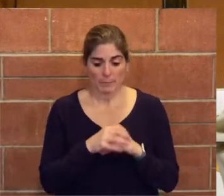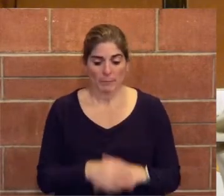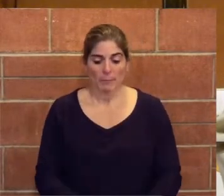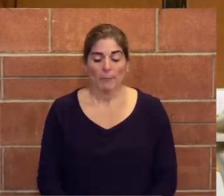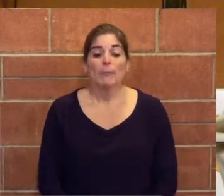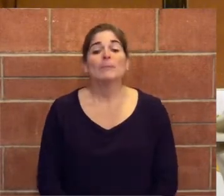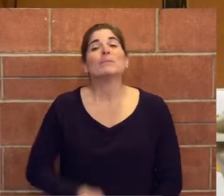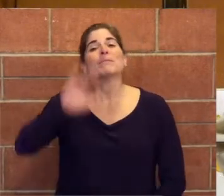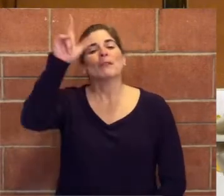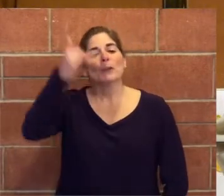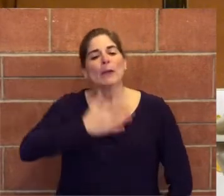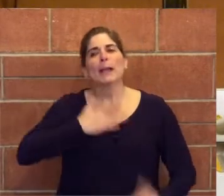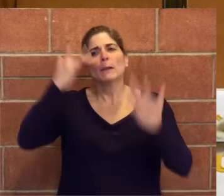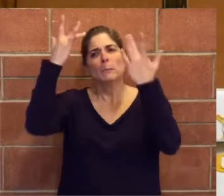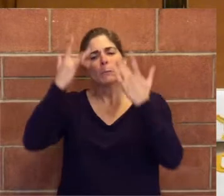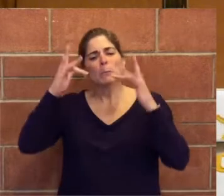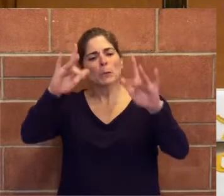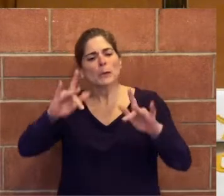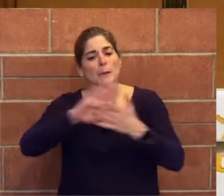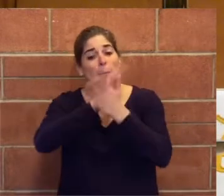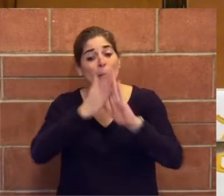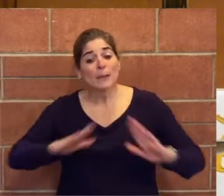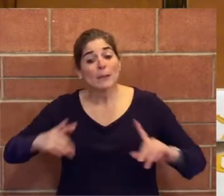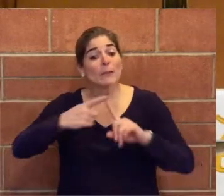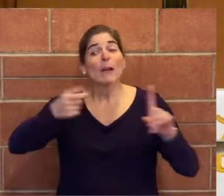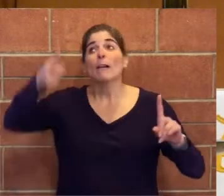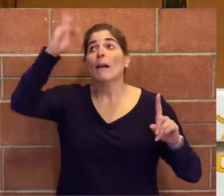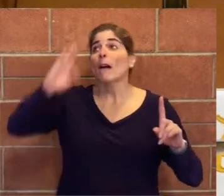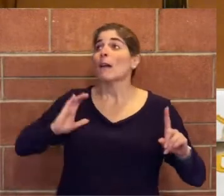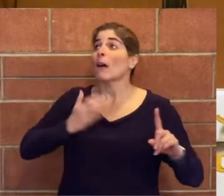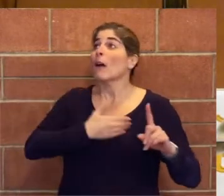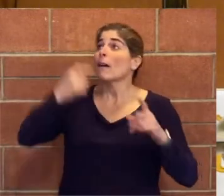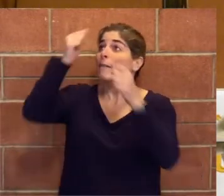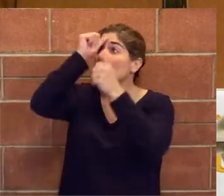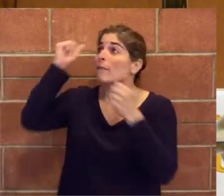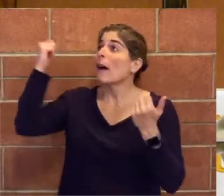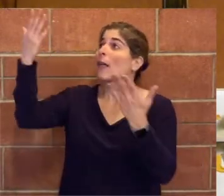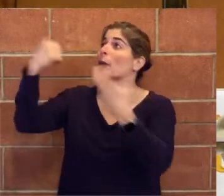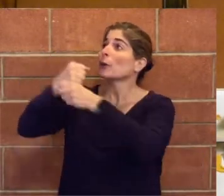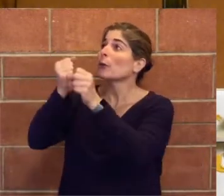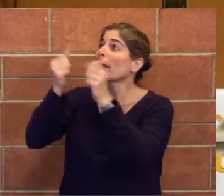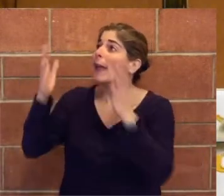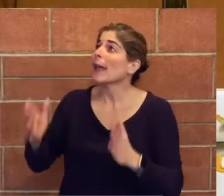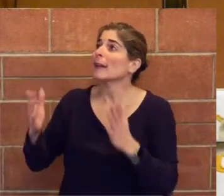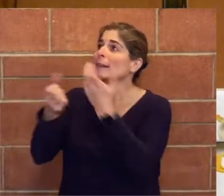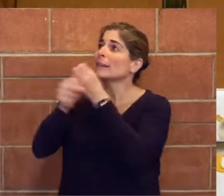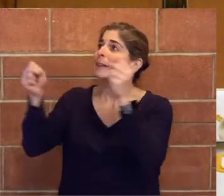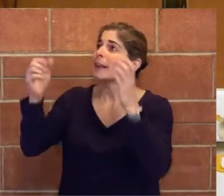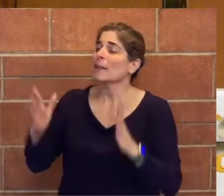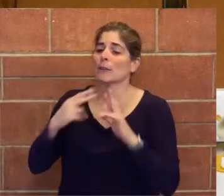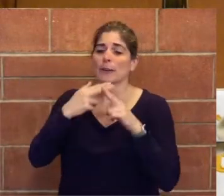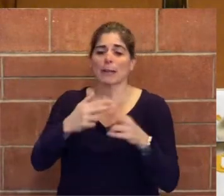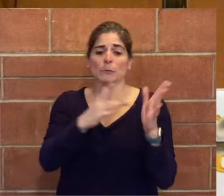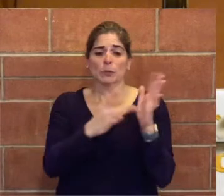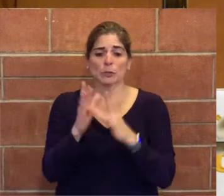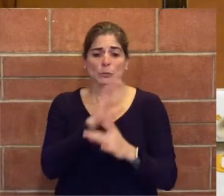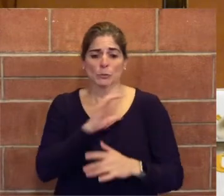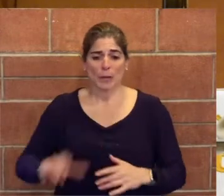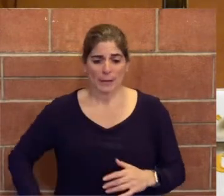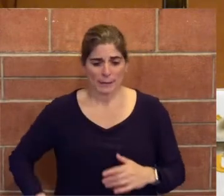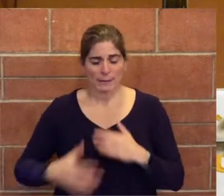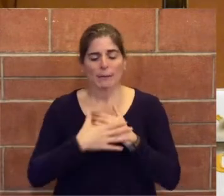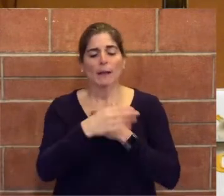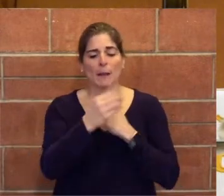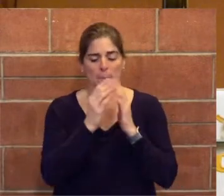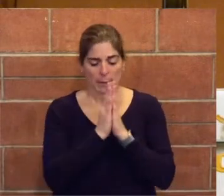Praise to you, O Christ. Grace, mercy, and peace to you from God, our Creator, and our Lord and Savior, Jesus